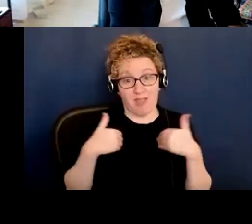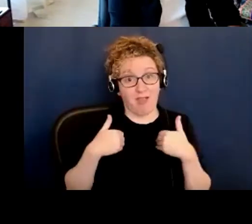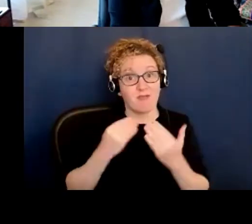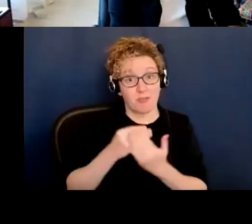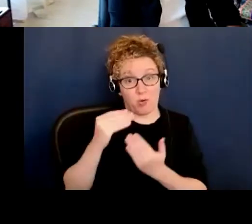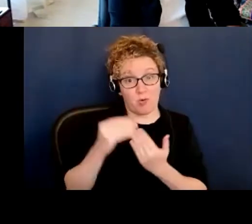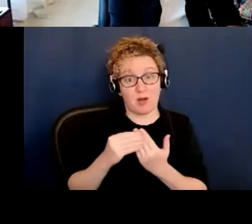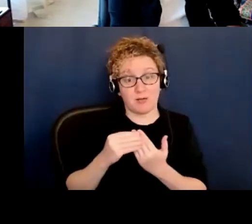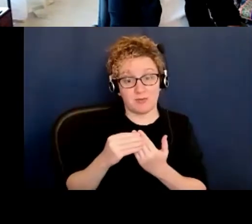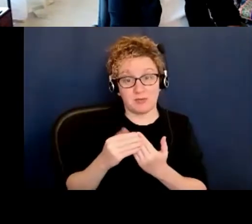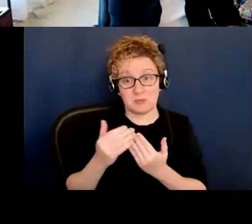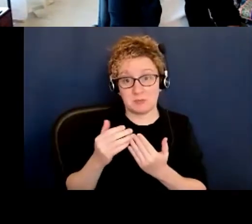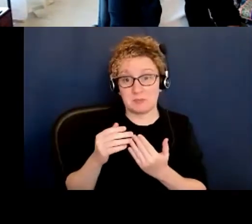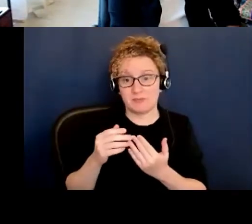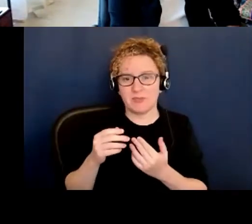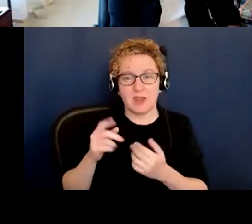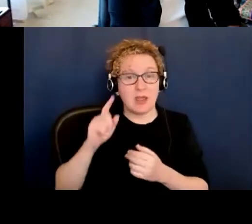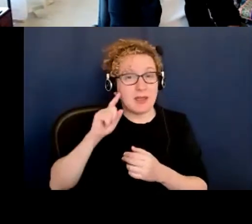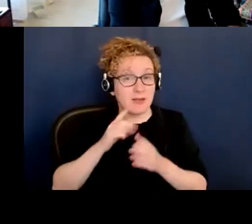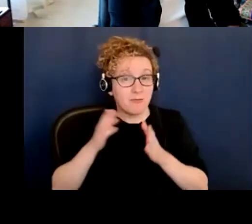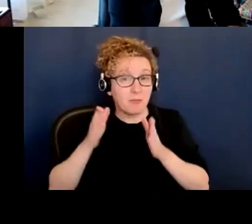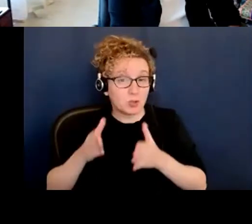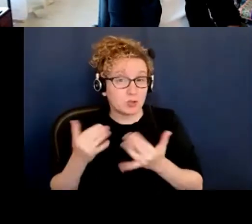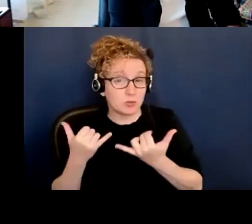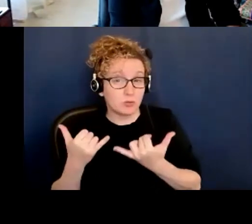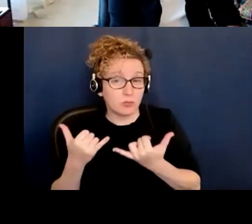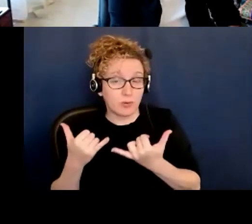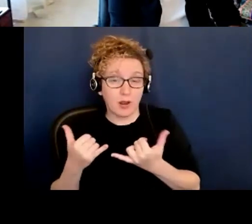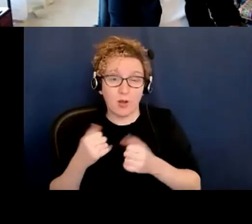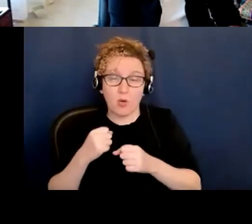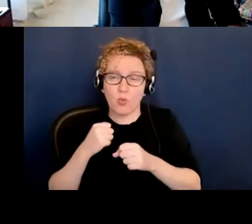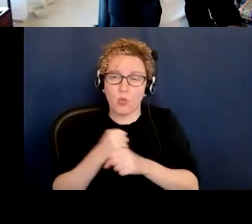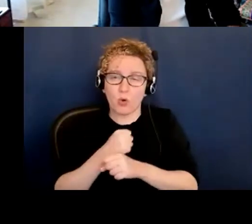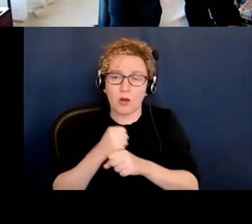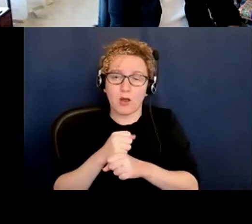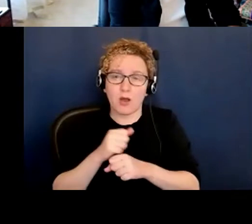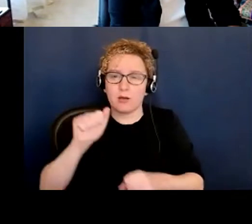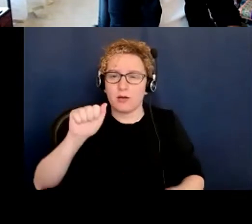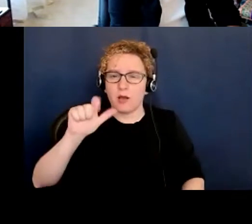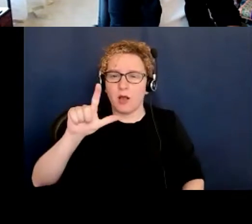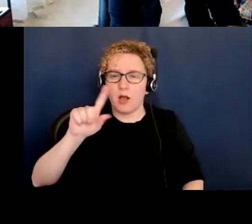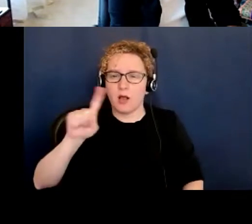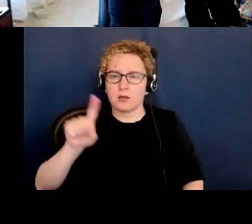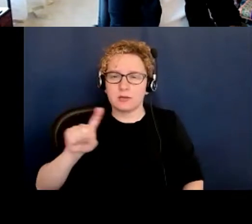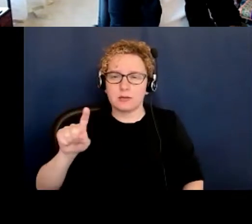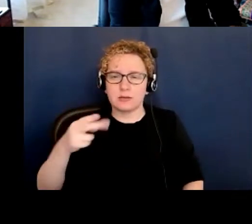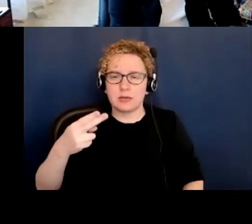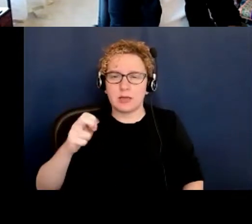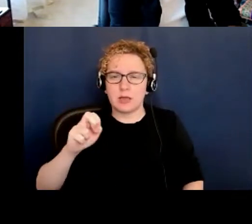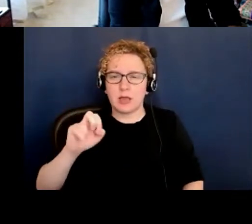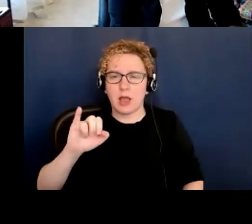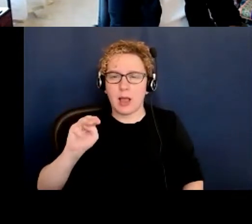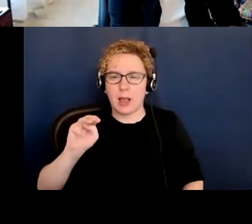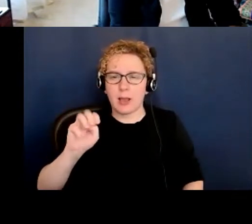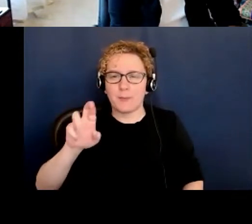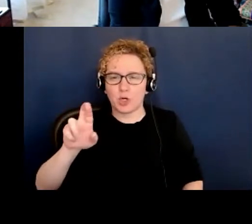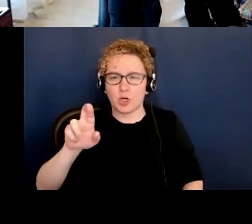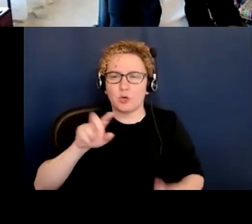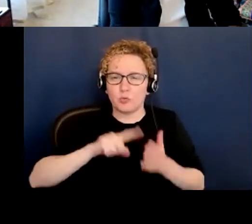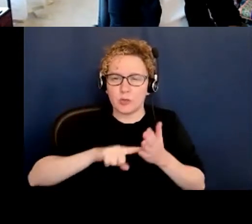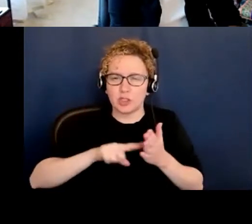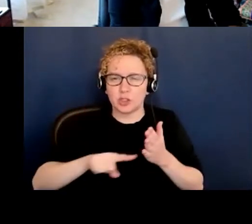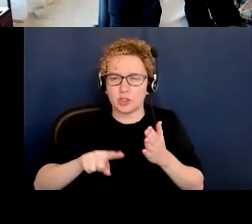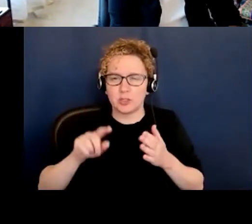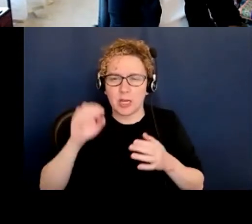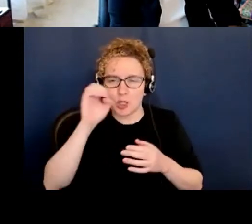mean, I know a deaf person right now who is working on doing Alzheimer's research in Europe, and that's great. But there are